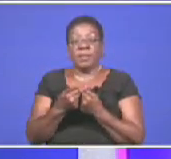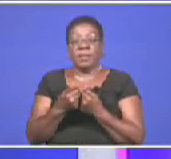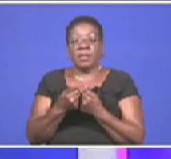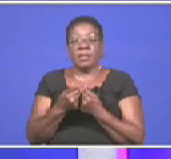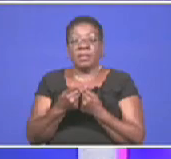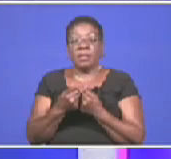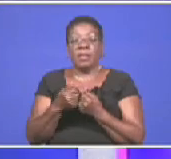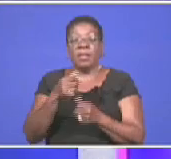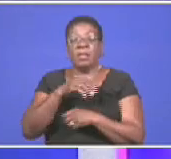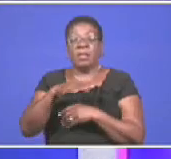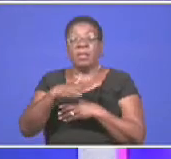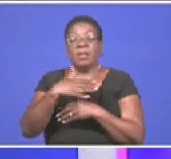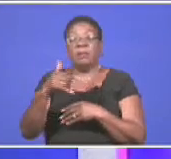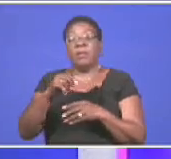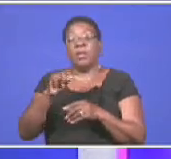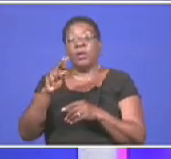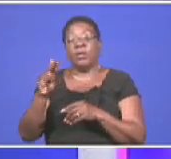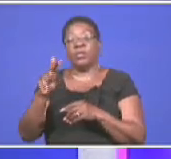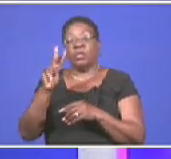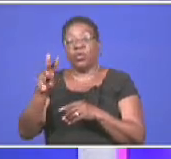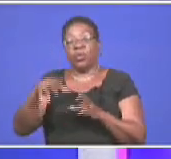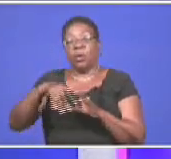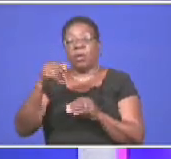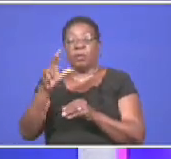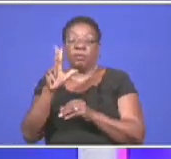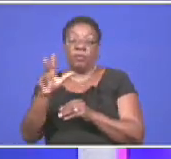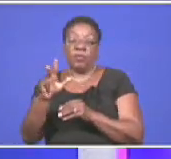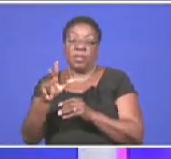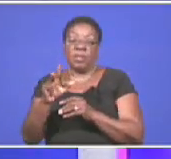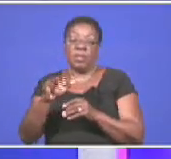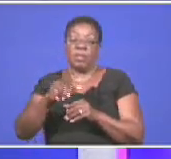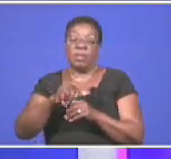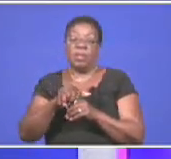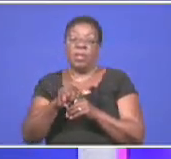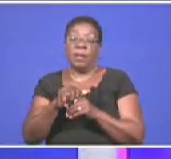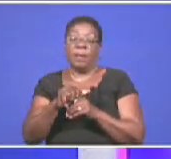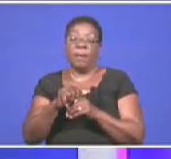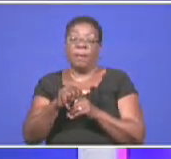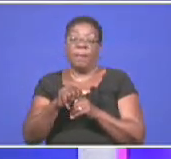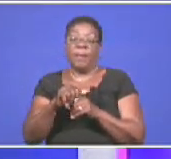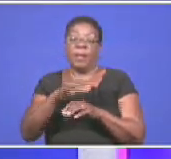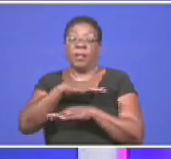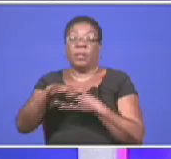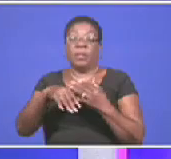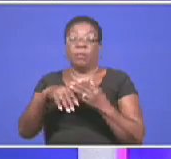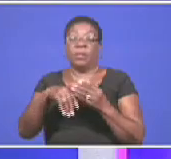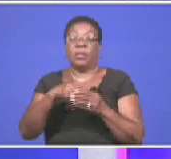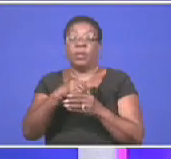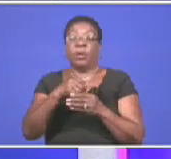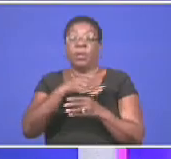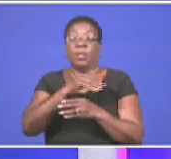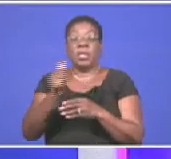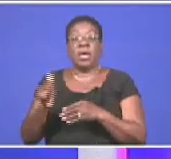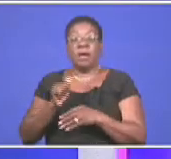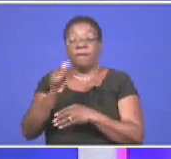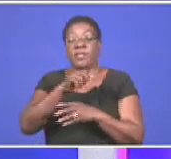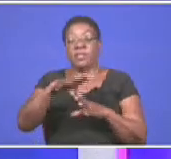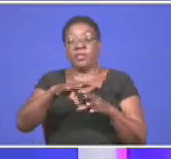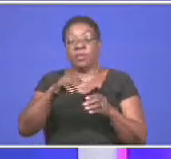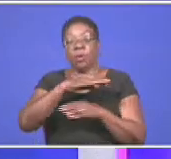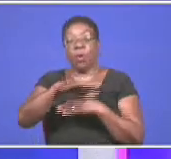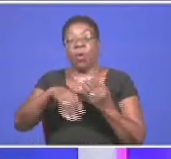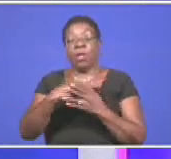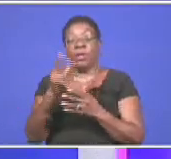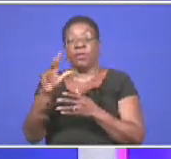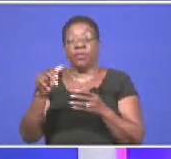Coolers. They lost 2 of 3 to the 10-pin Warlords. Elsewhere, the Avengers taking all 3 games from the Island Game Strokers, while